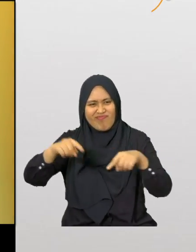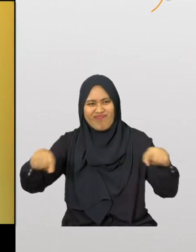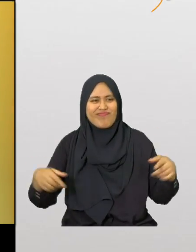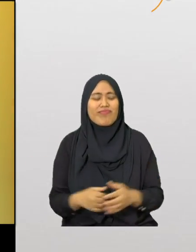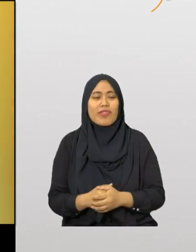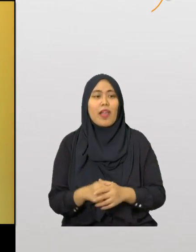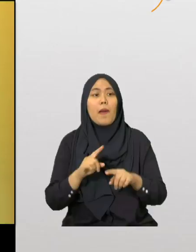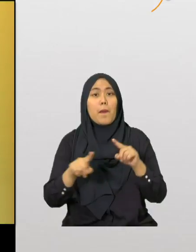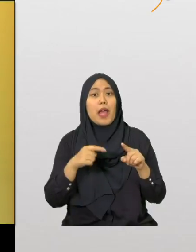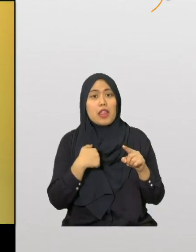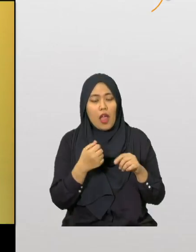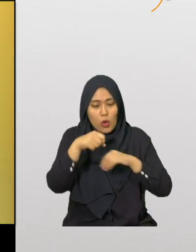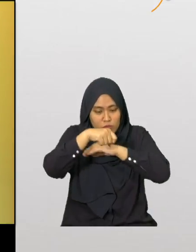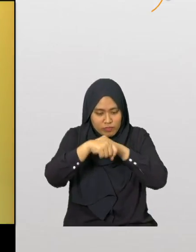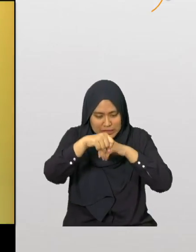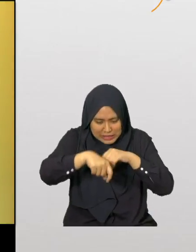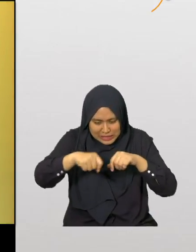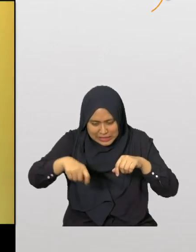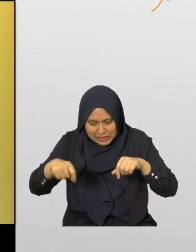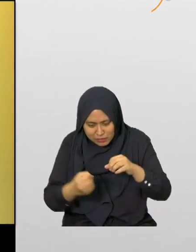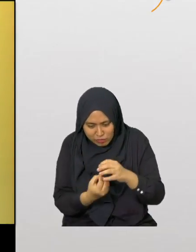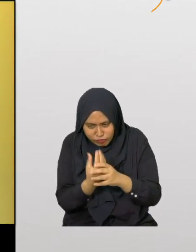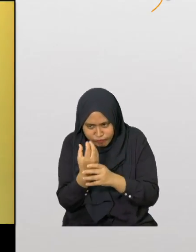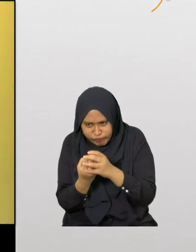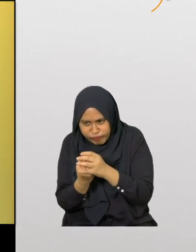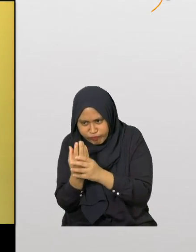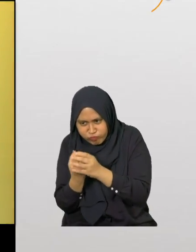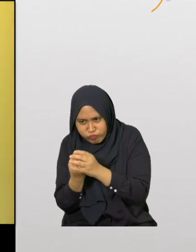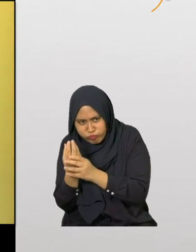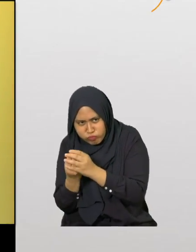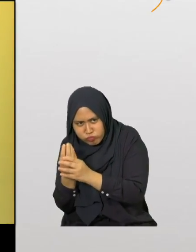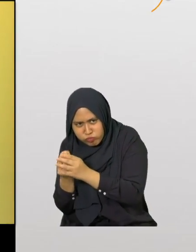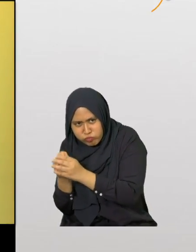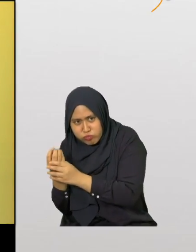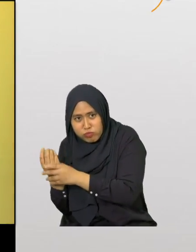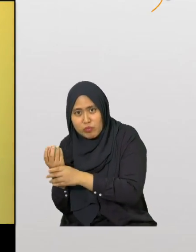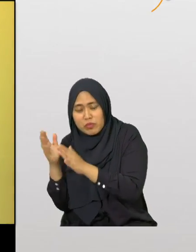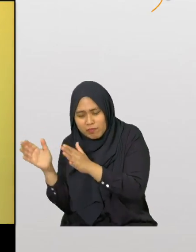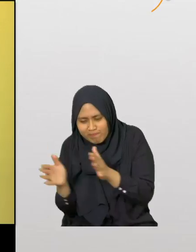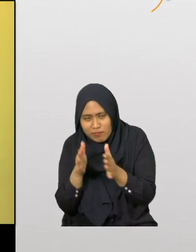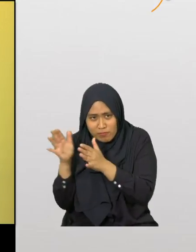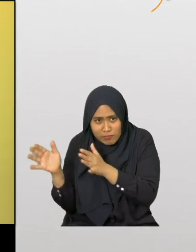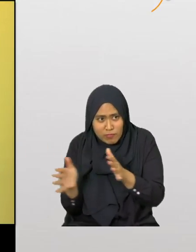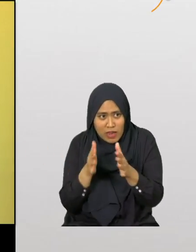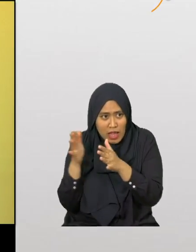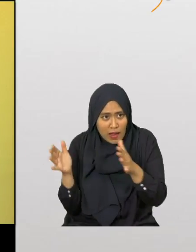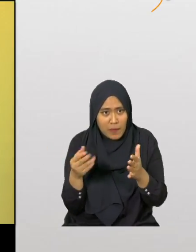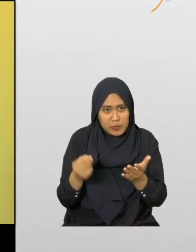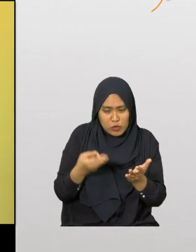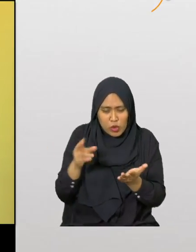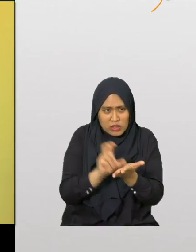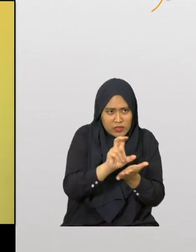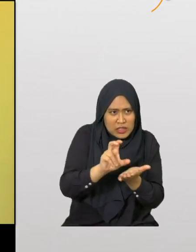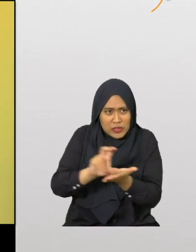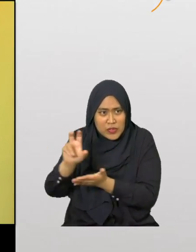But we are planting the seeds now, conceiving the plans, investing the resources, building the institutions. The benefit will be felt